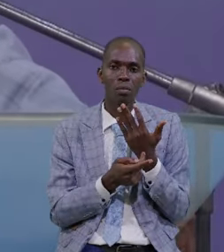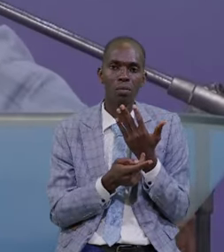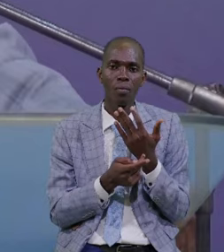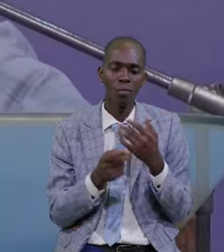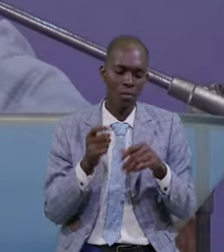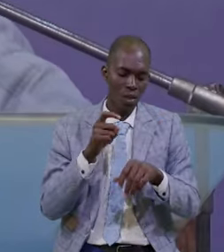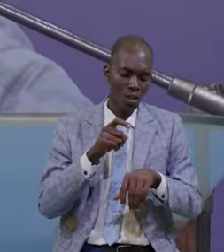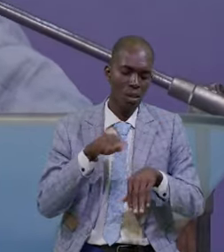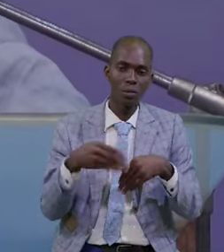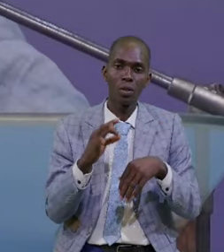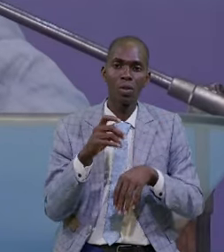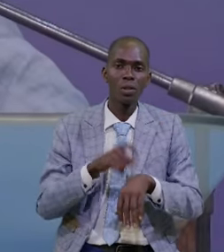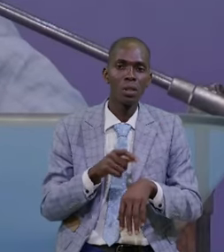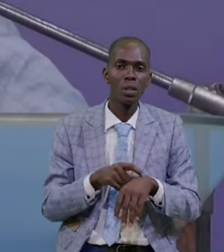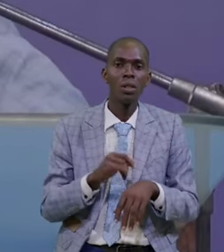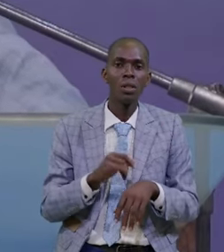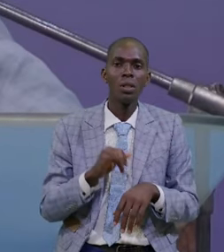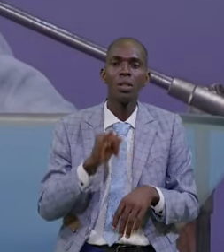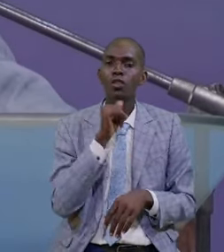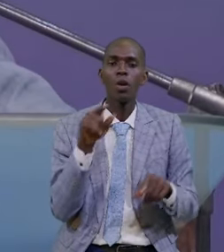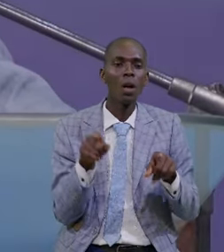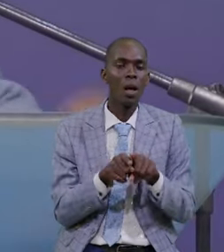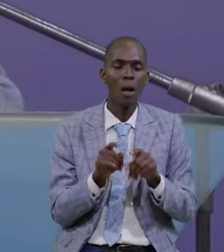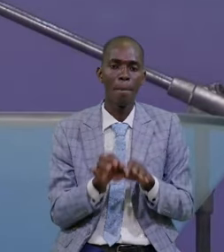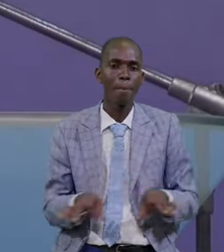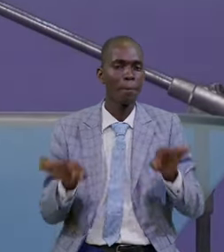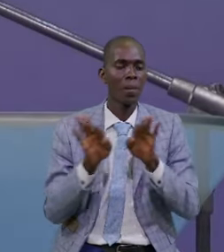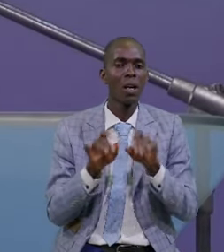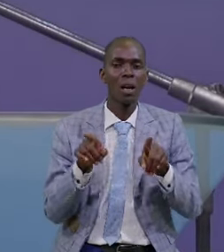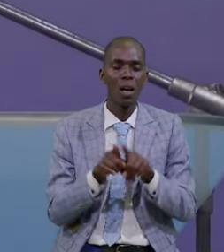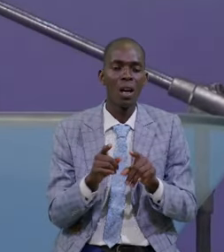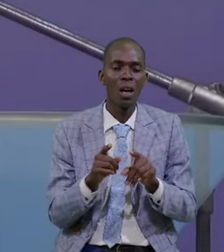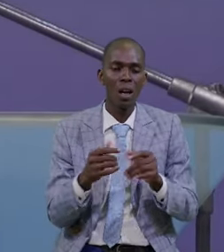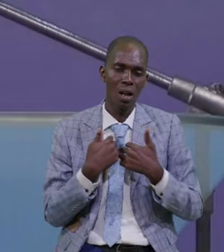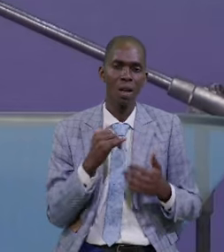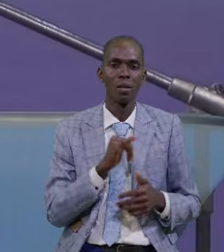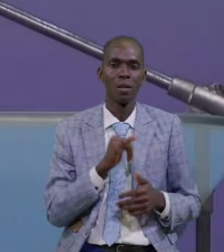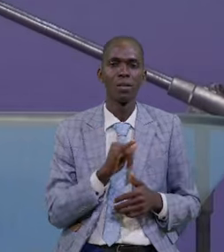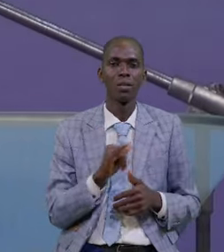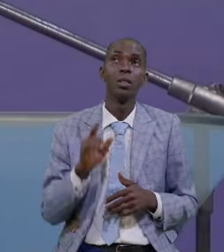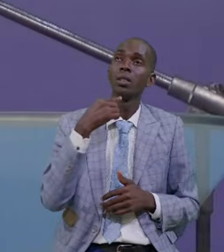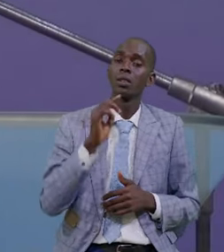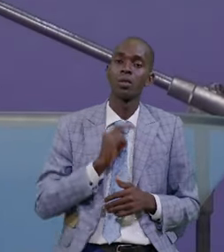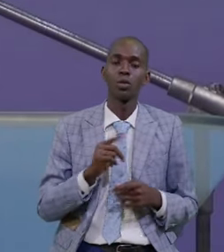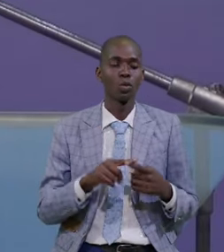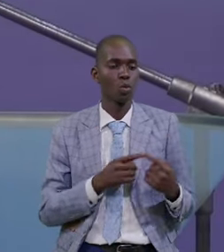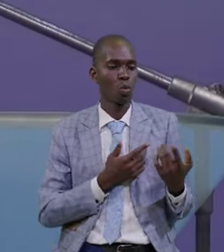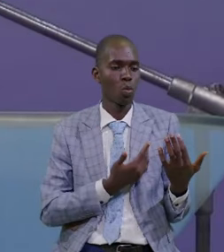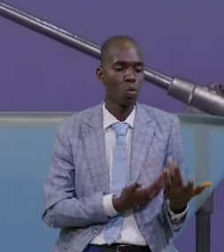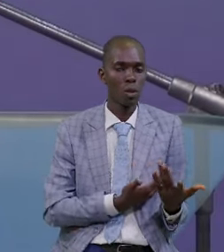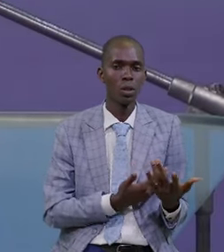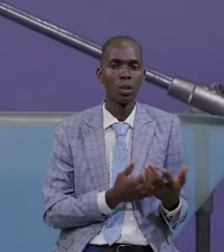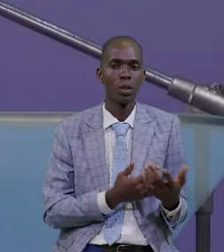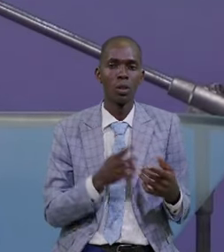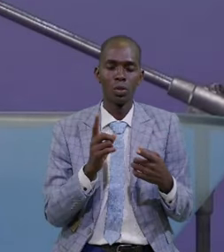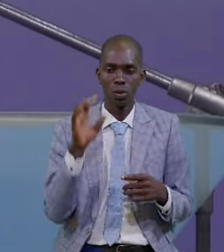timing is not as important as having. He told us to tarry, to seek, to